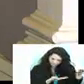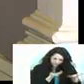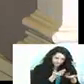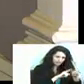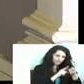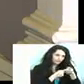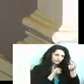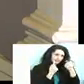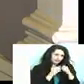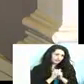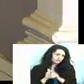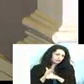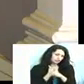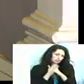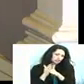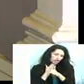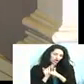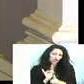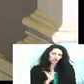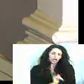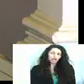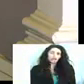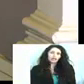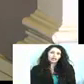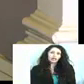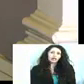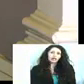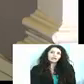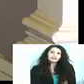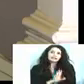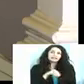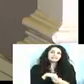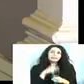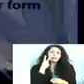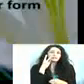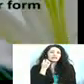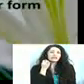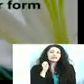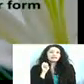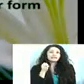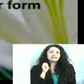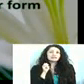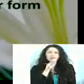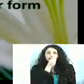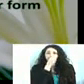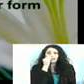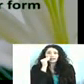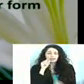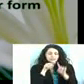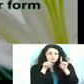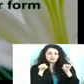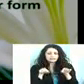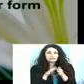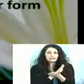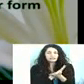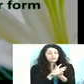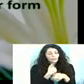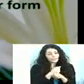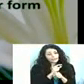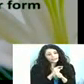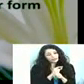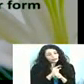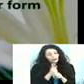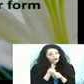to come and to share with us. Inside your orders of worship, you saw the Easter lily. Please do make your reservations as soon as